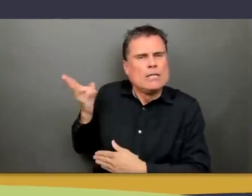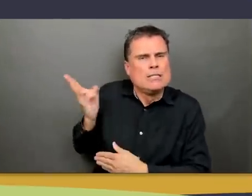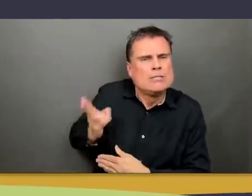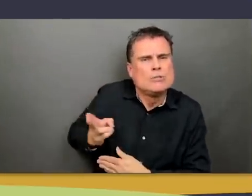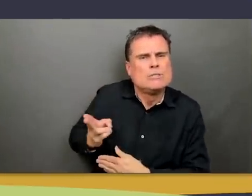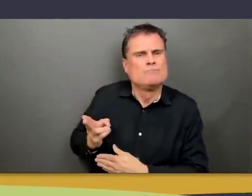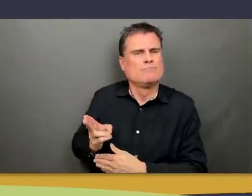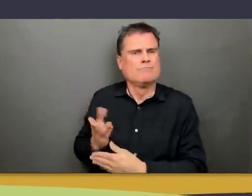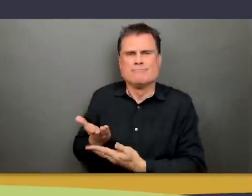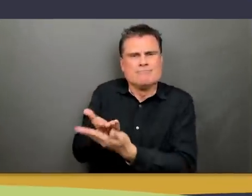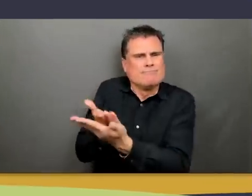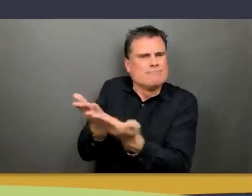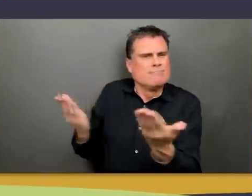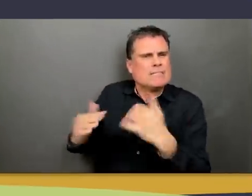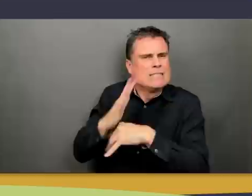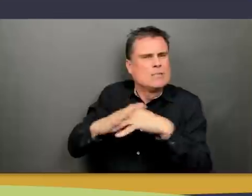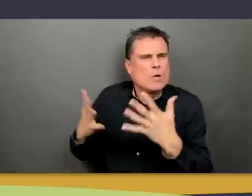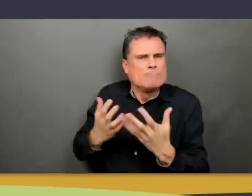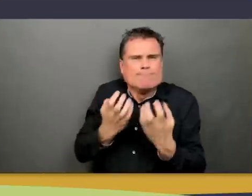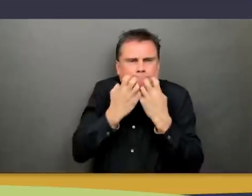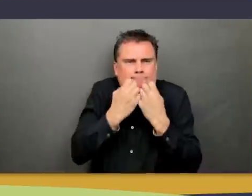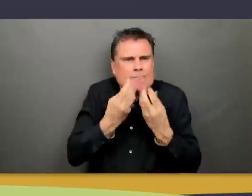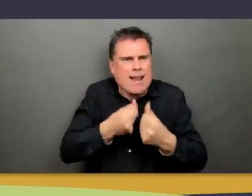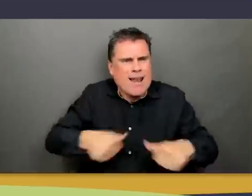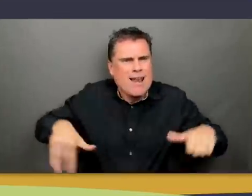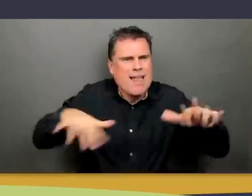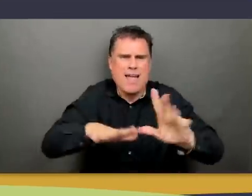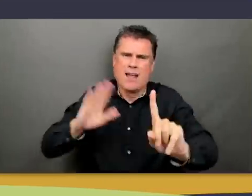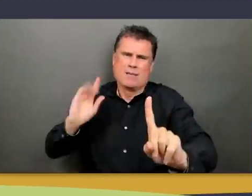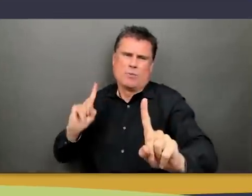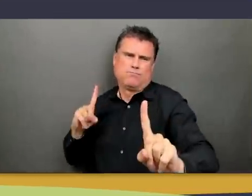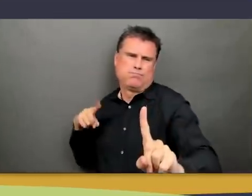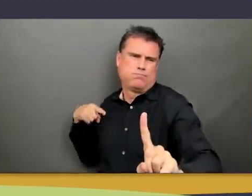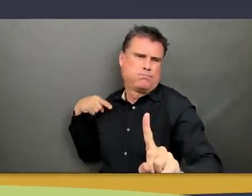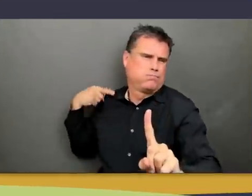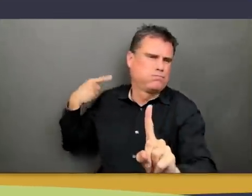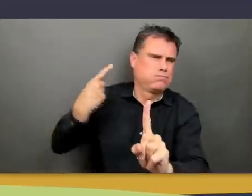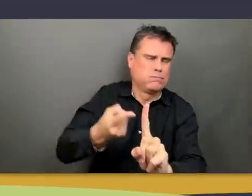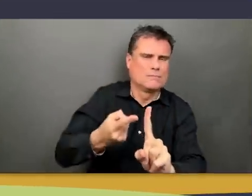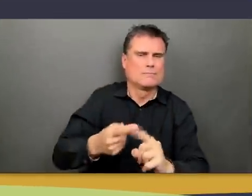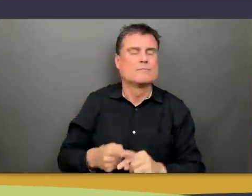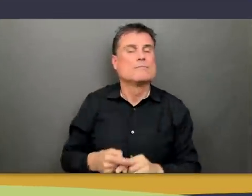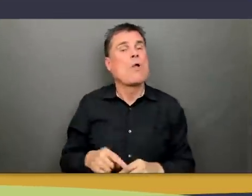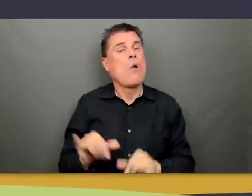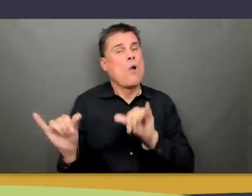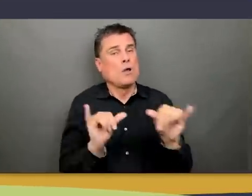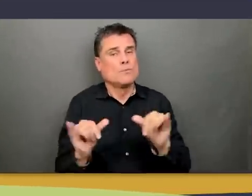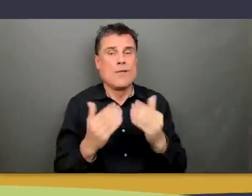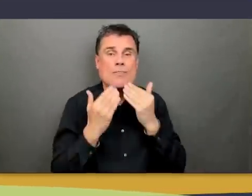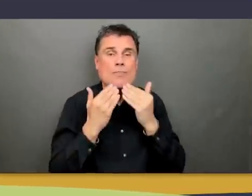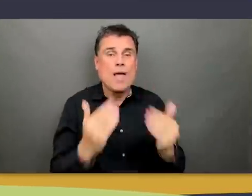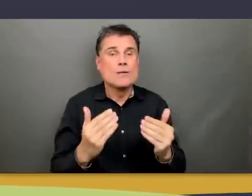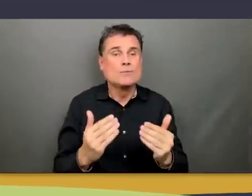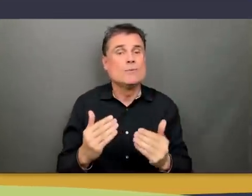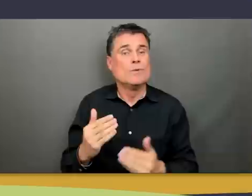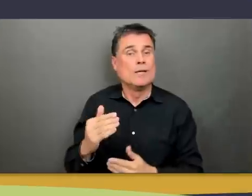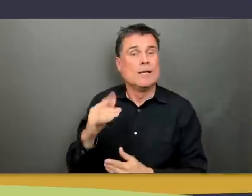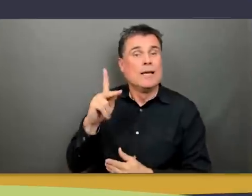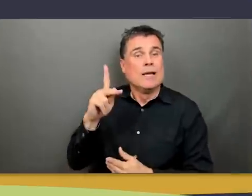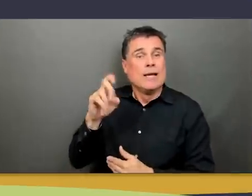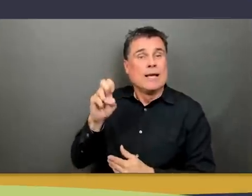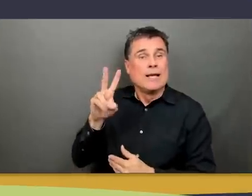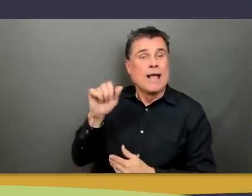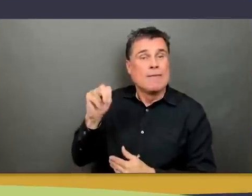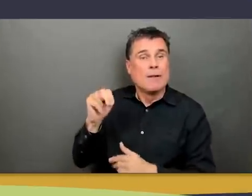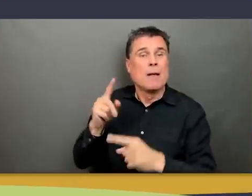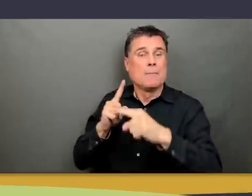prosperity. Thank you, Kevin Kelly and Michael Kelly Gabriel, for your opening welcome to start our event in